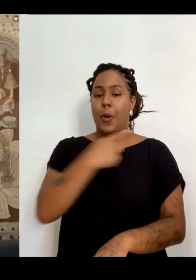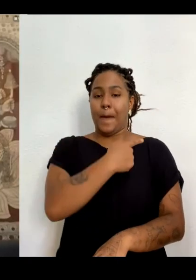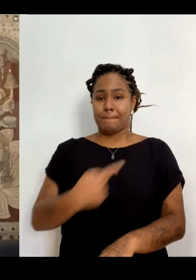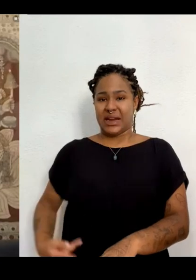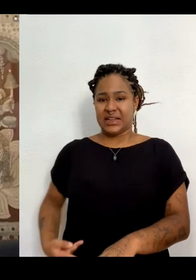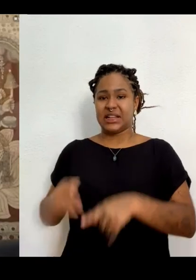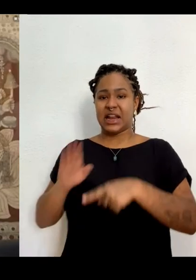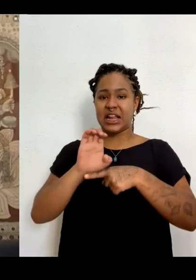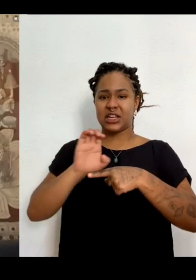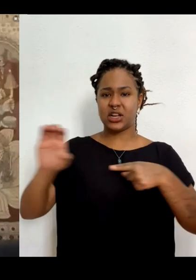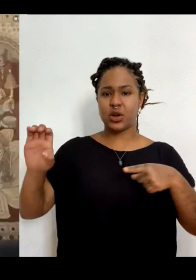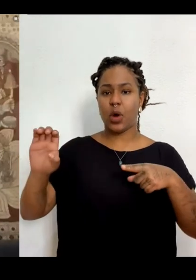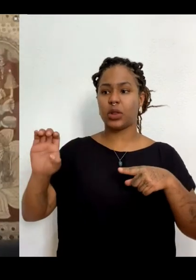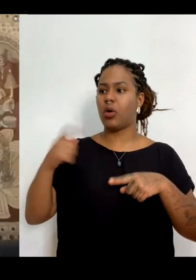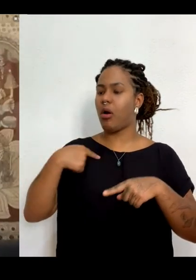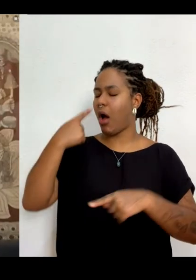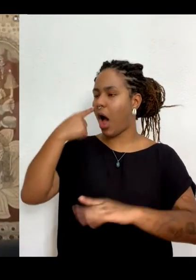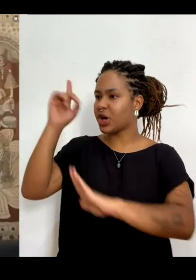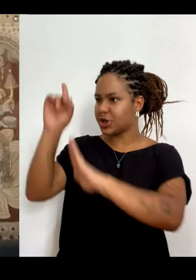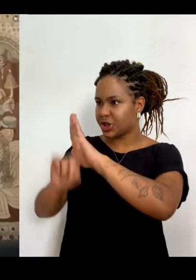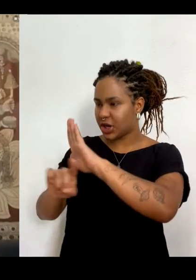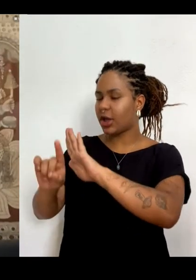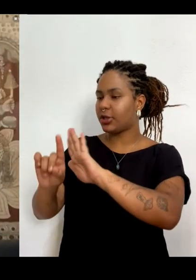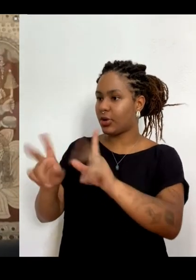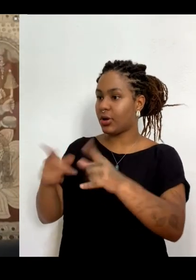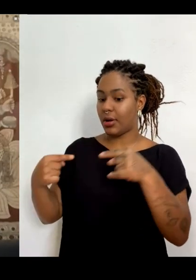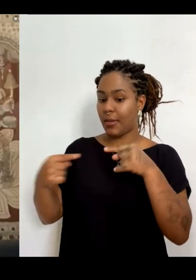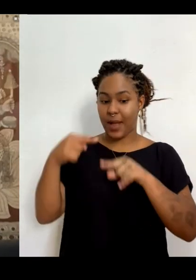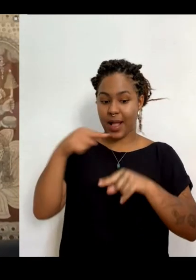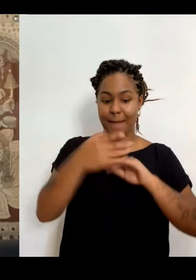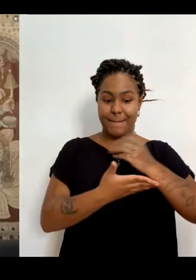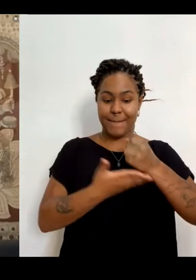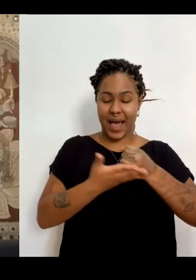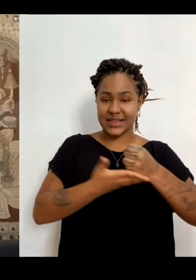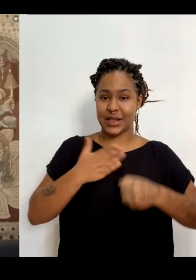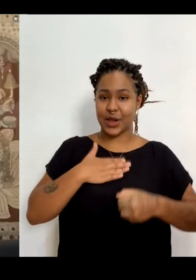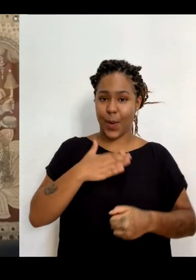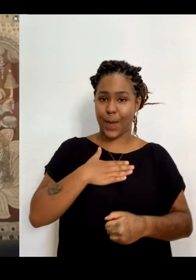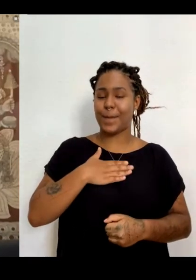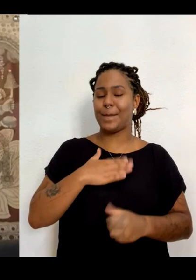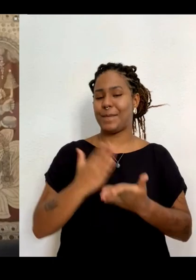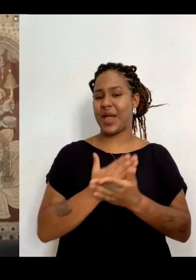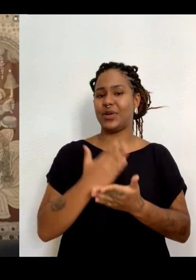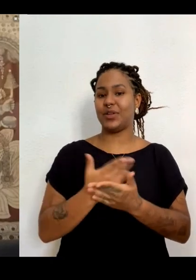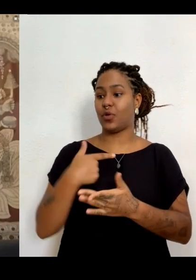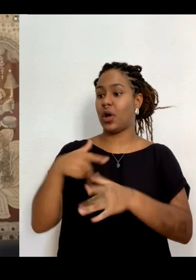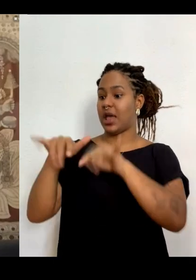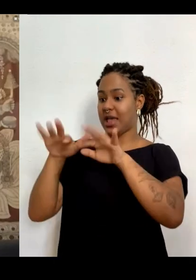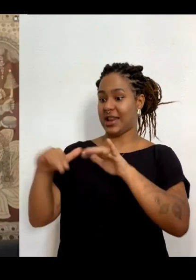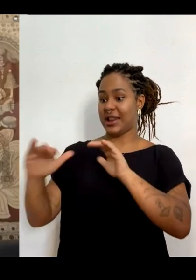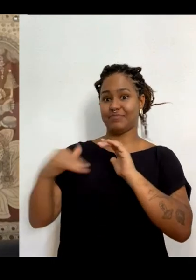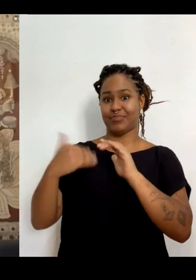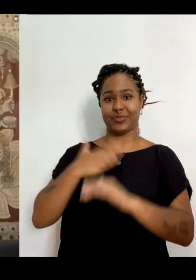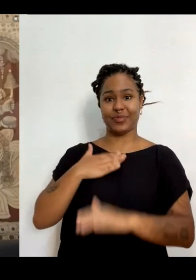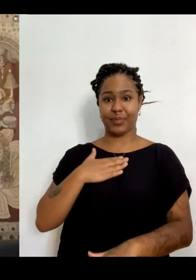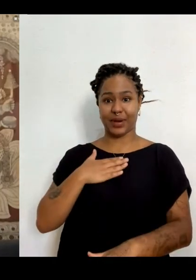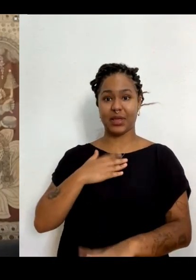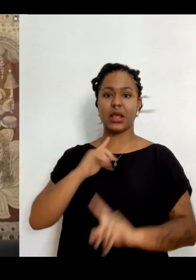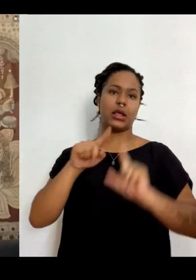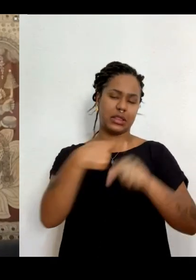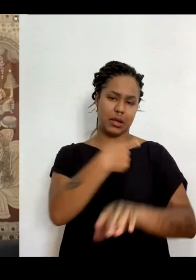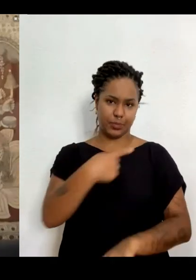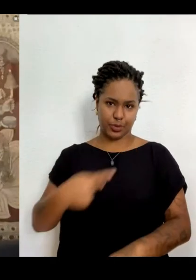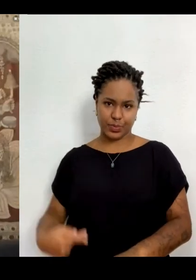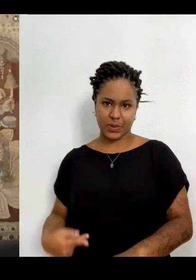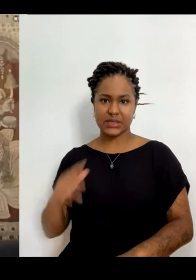wrote to me an ambassador came to invite me when he was uh he became the president and I was part of the rights of Mother